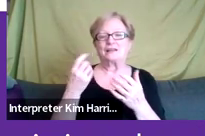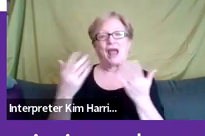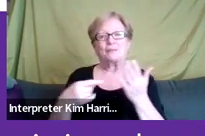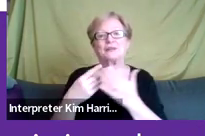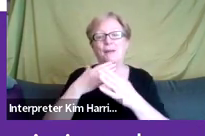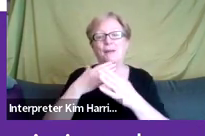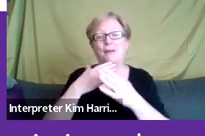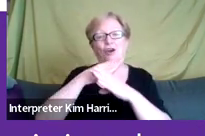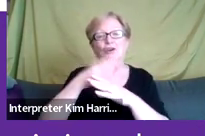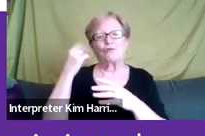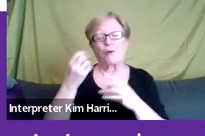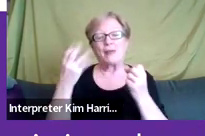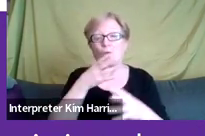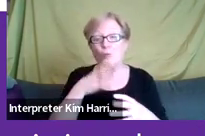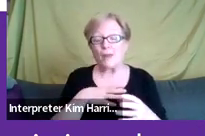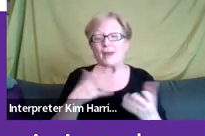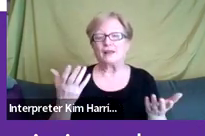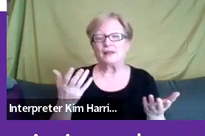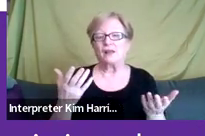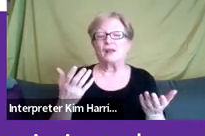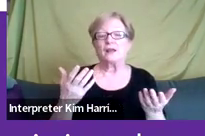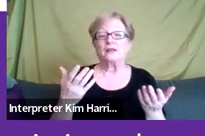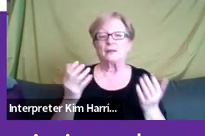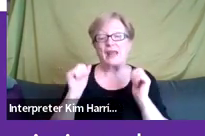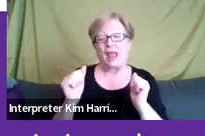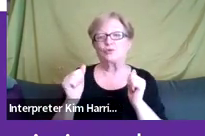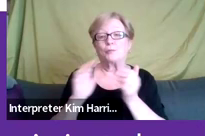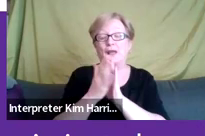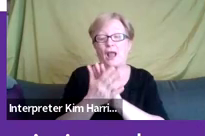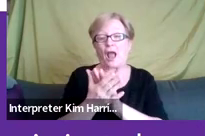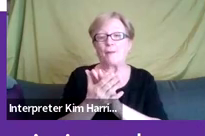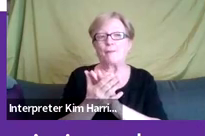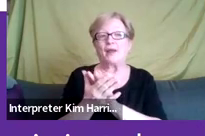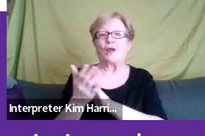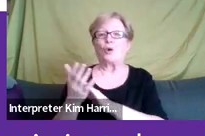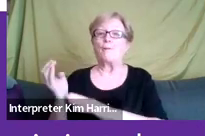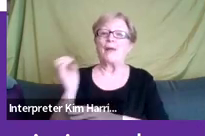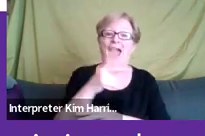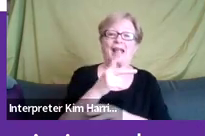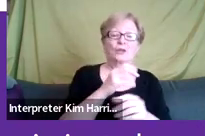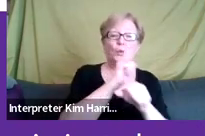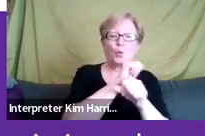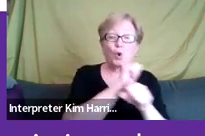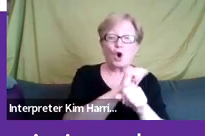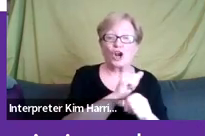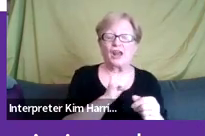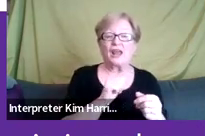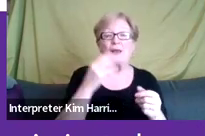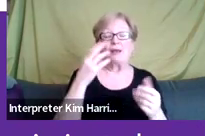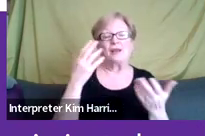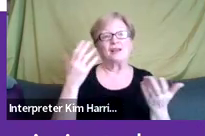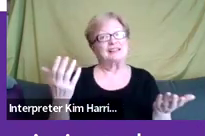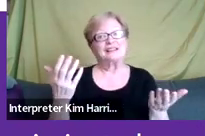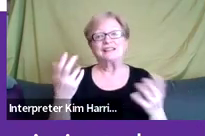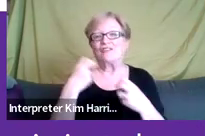of women, you know, to enter into the workforce, is that, you know, women, we oftentimes have to, you